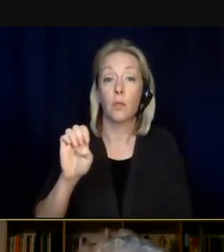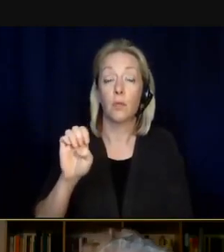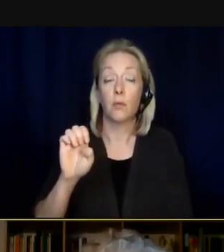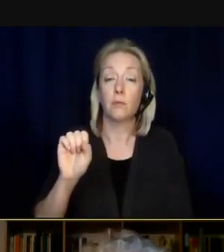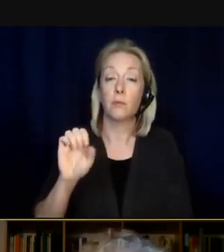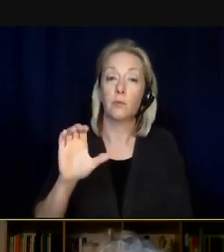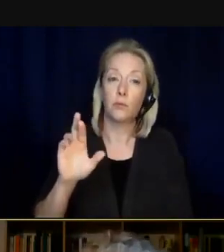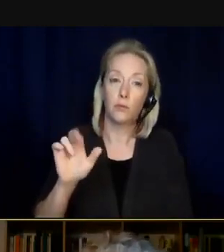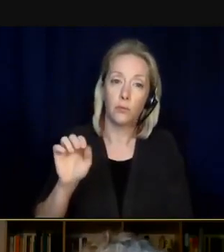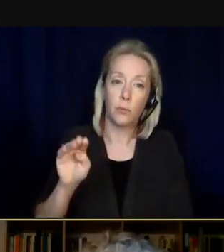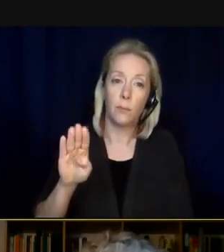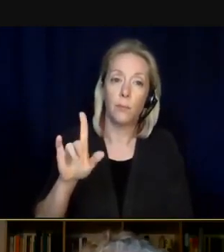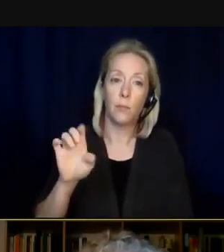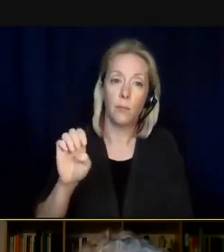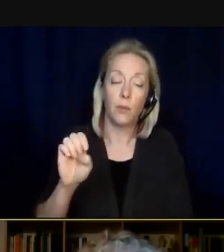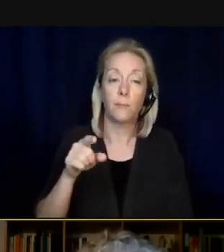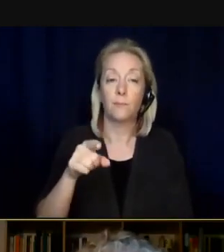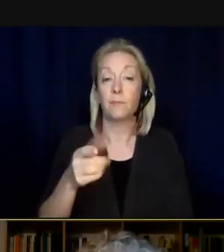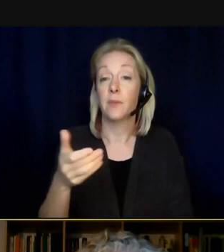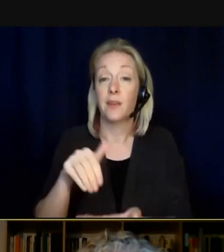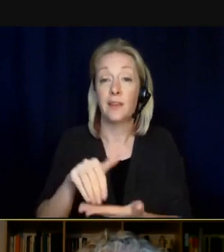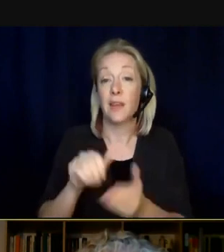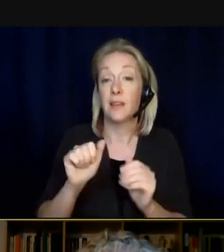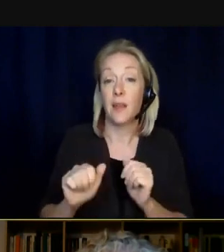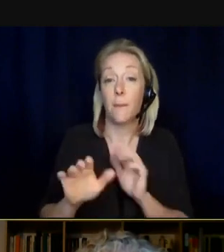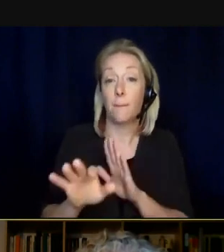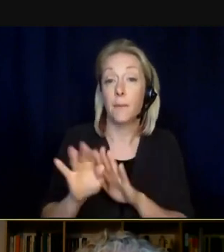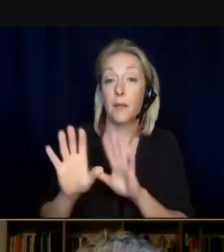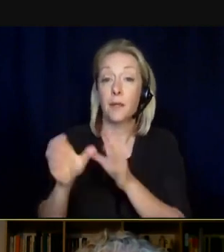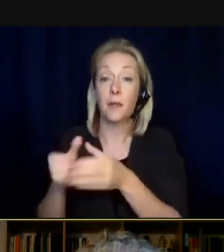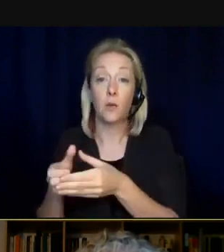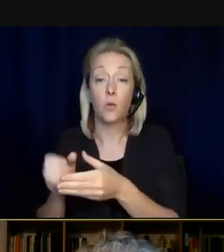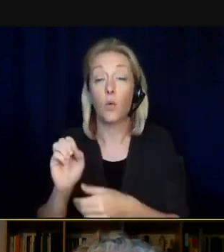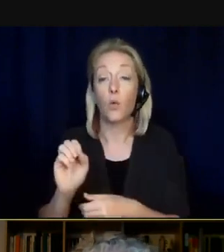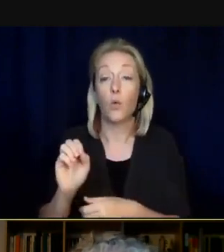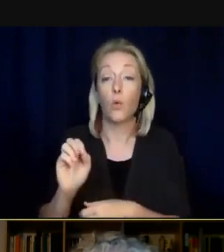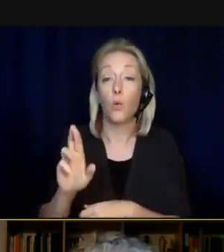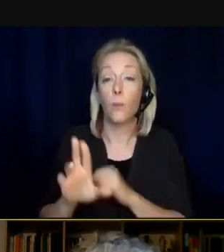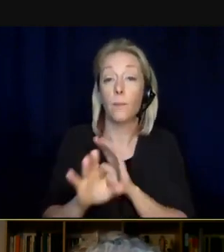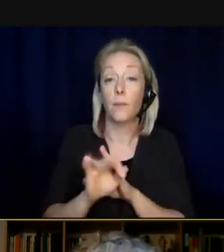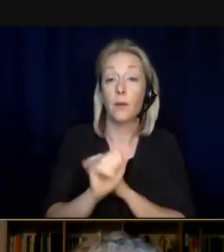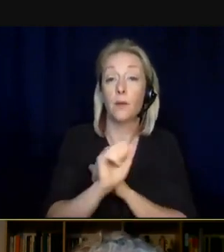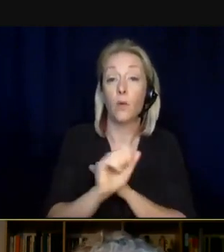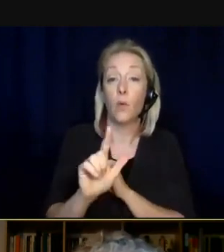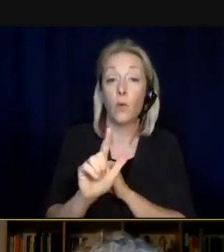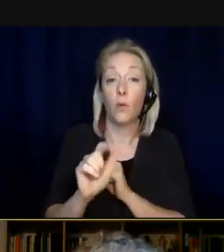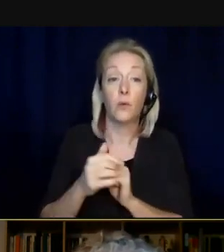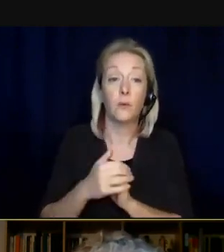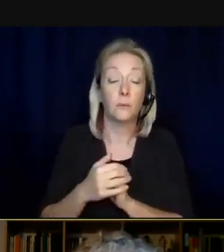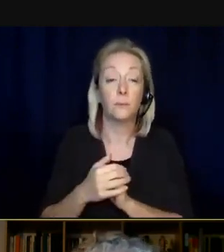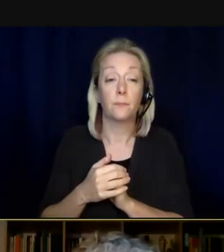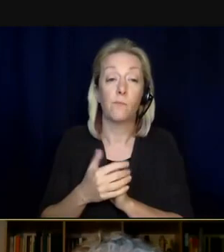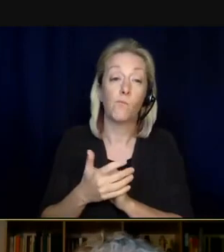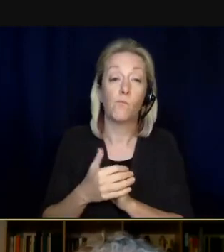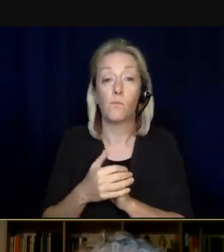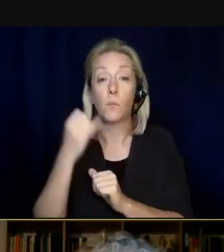Now you can play again with any of these categories or with all. So let's say we want to